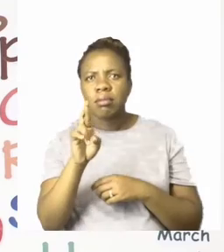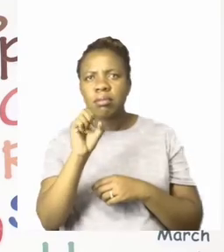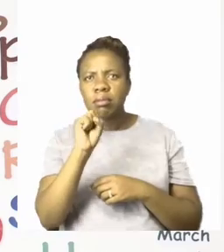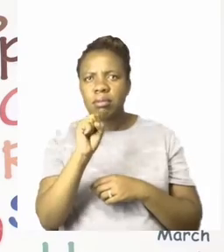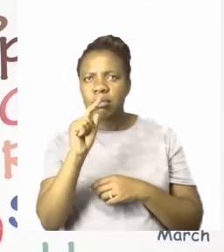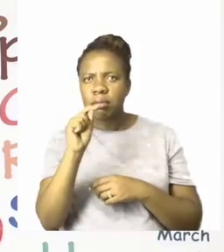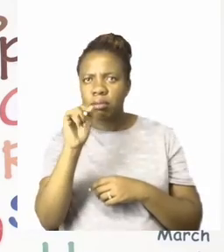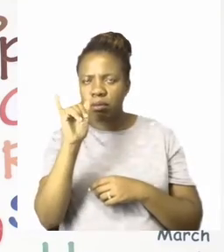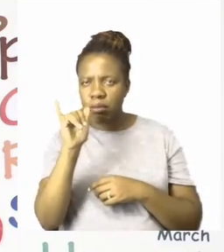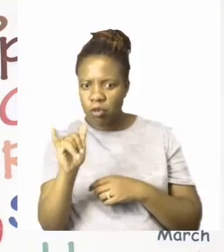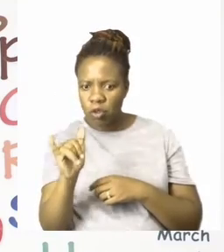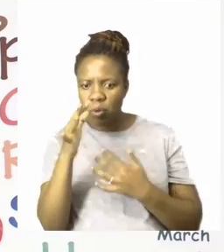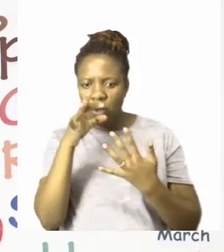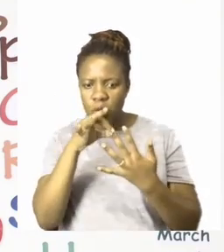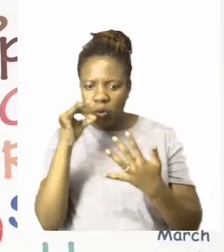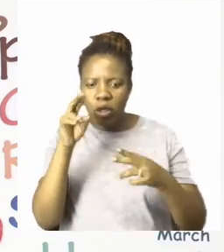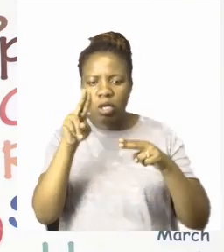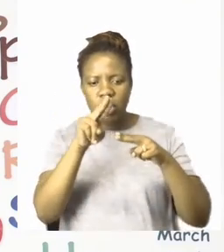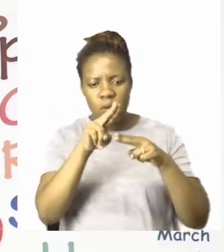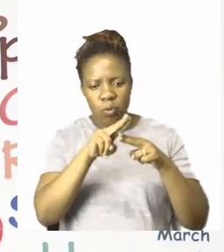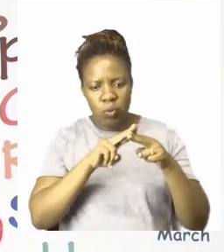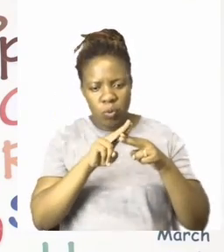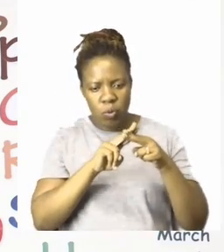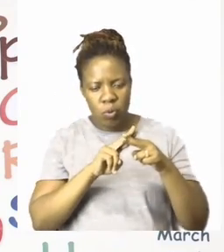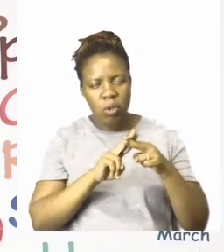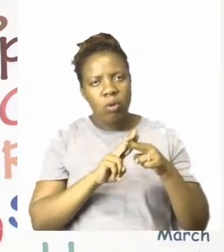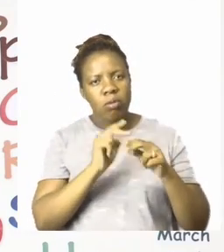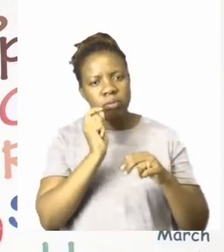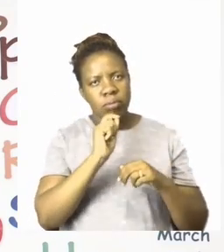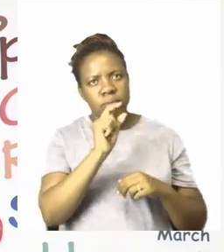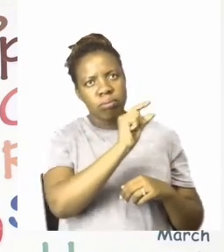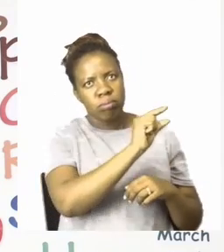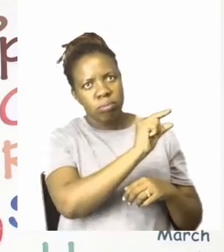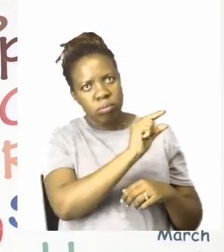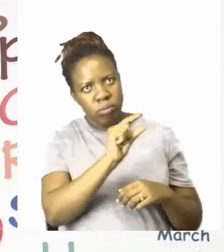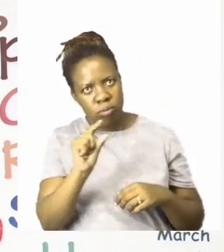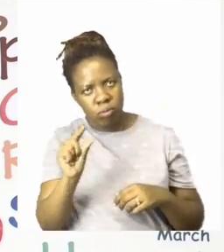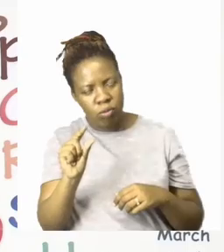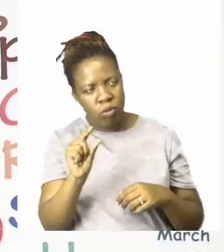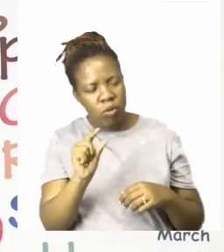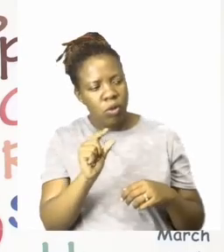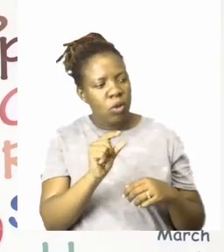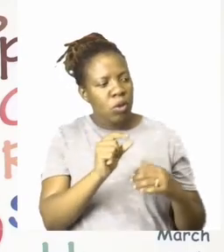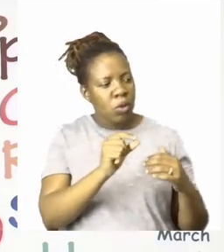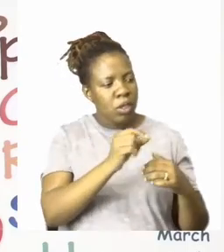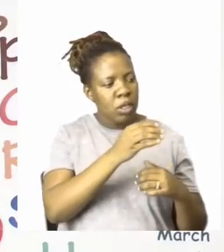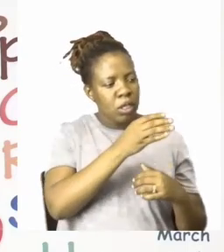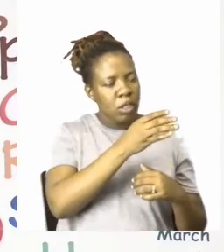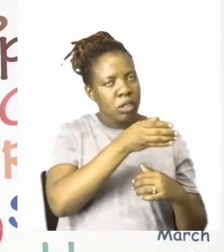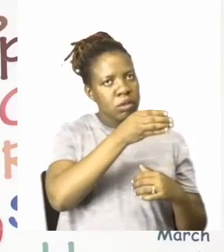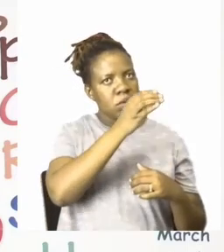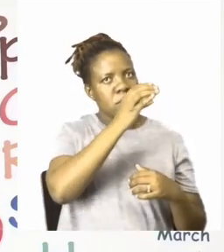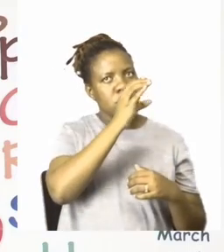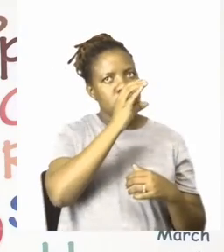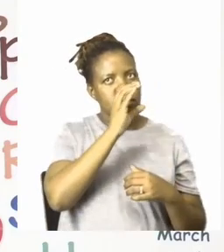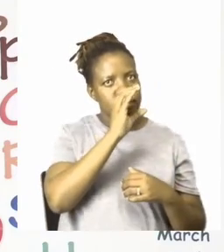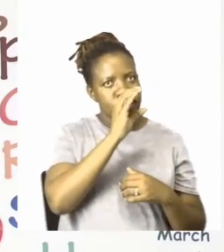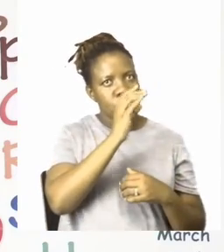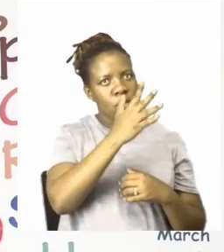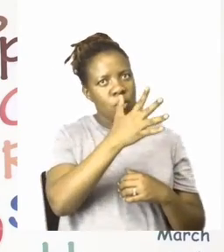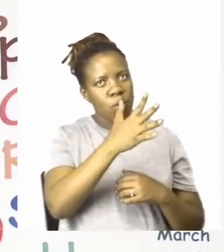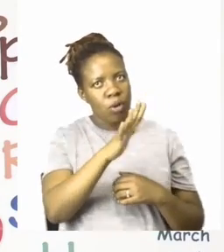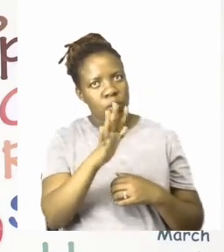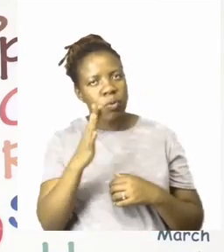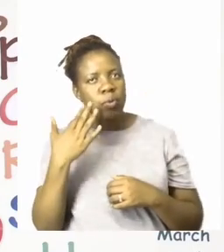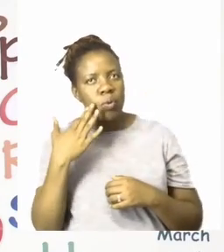sound, which consists of the I and the R letters. And also remember, everyone,